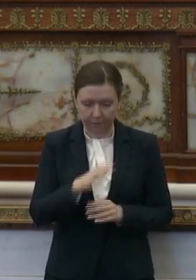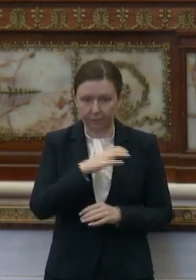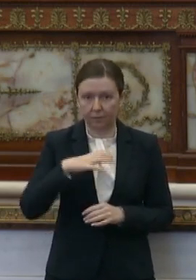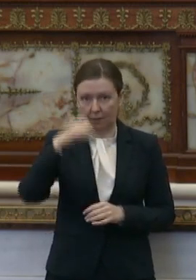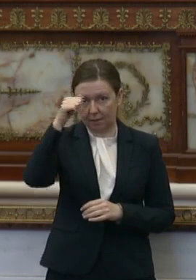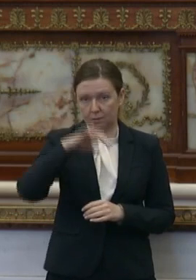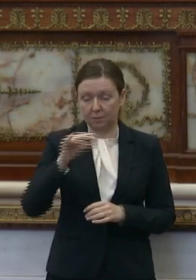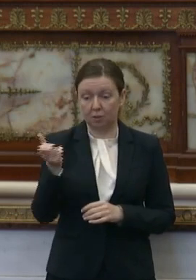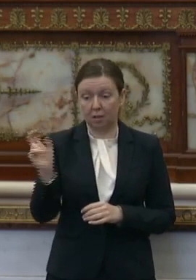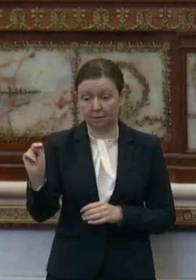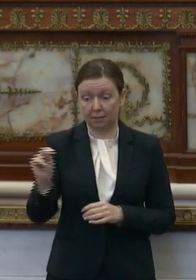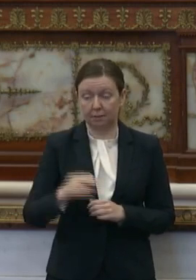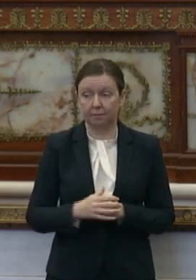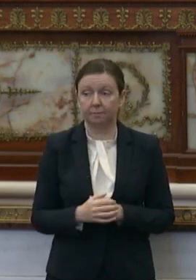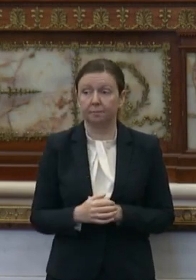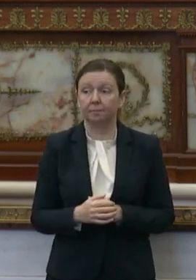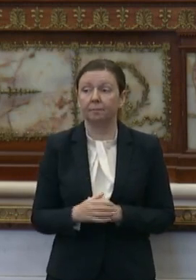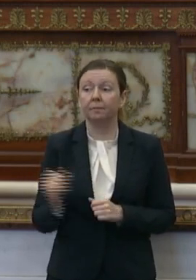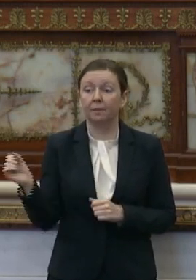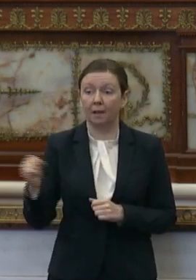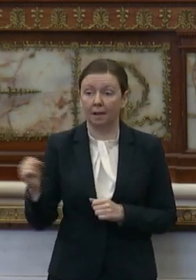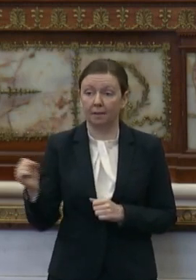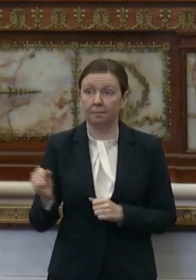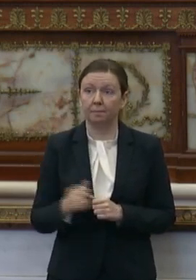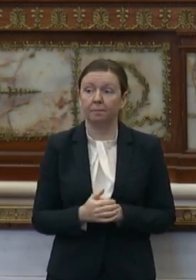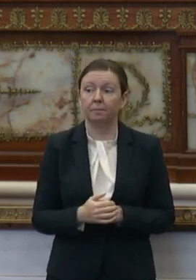Councilman Johnson? Aye.